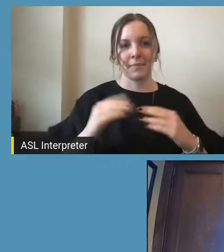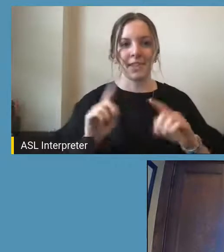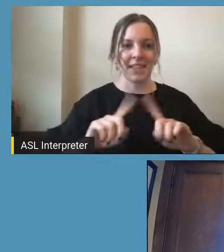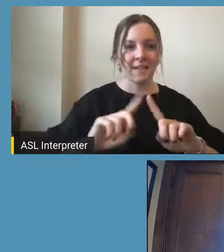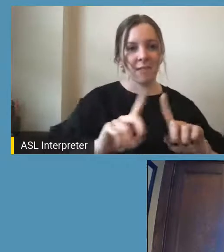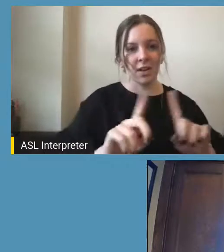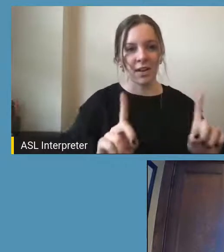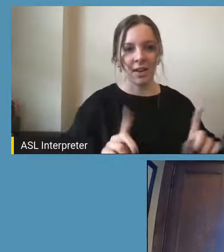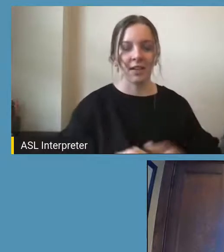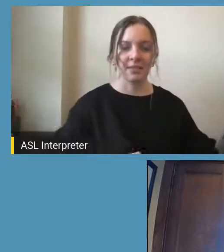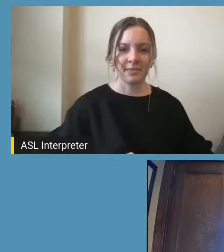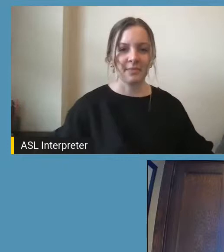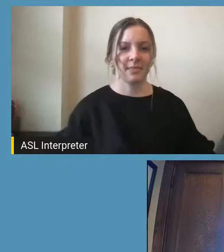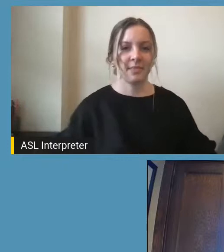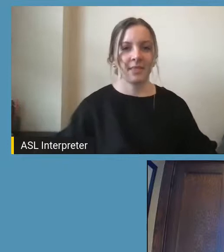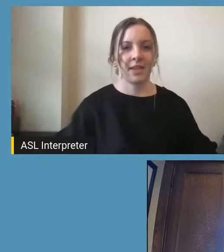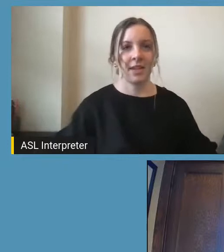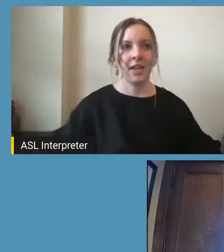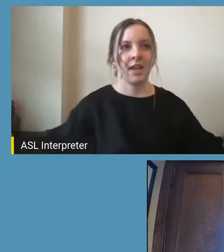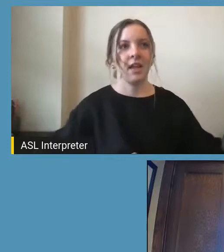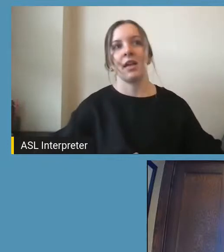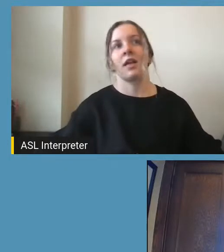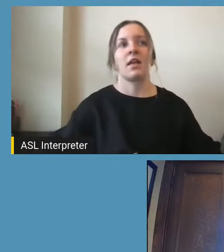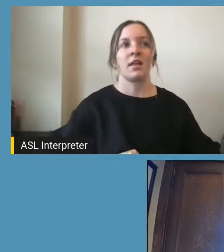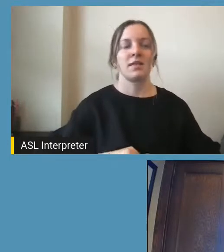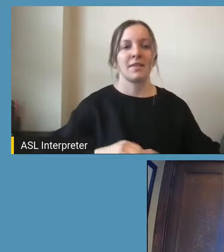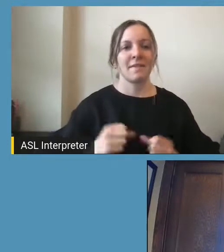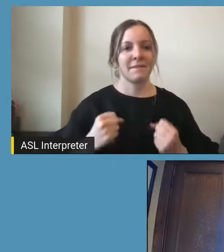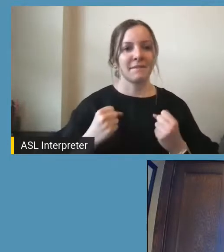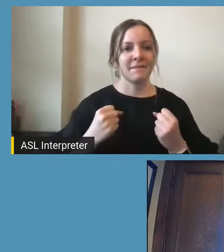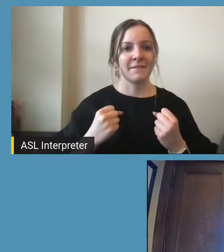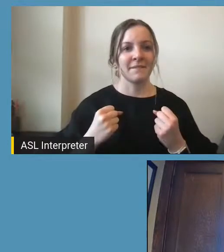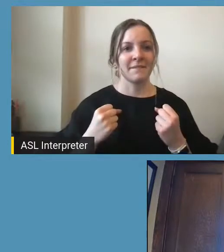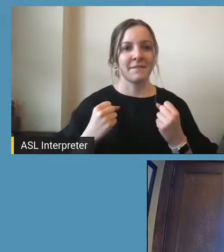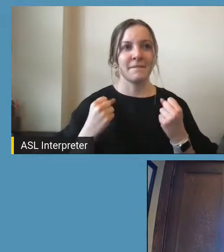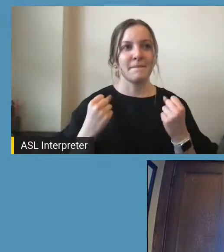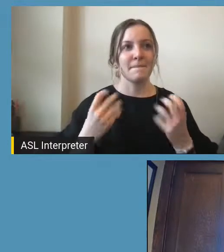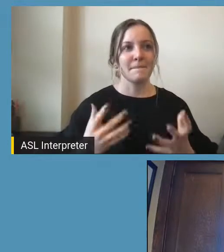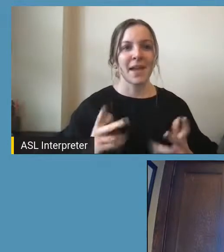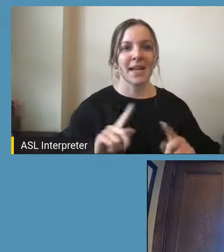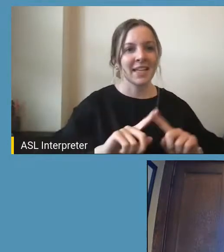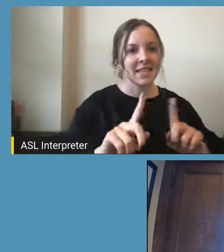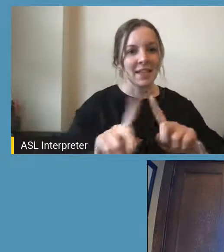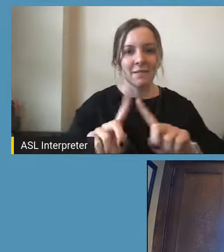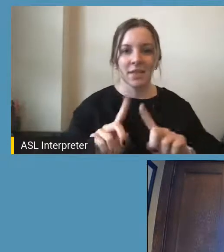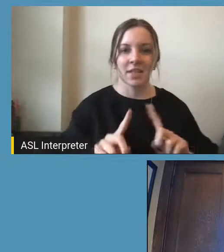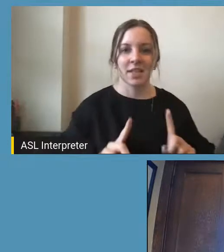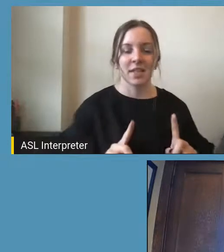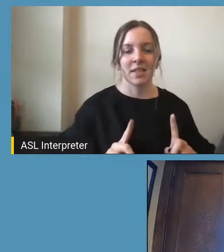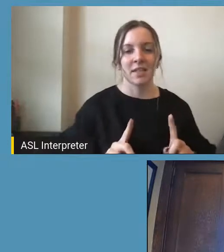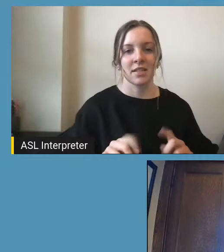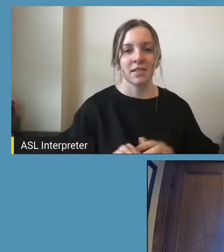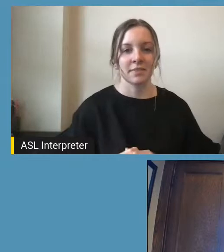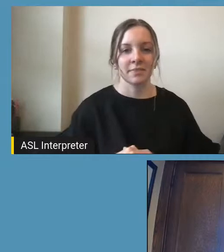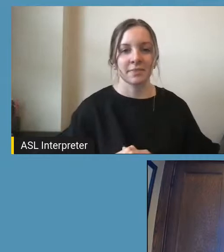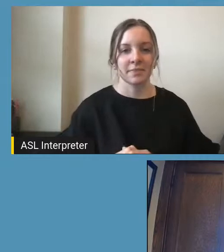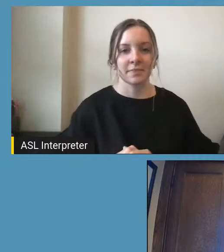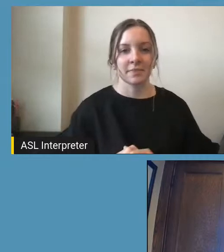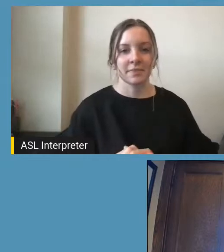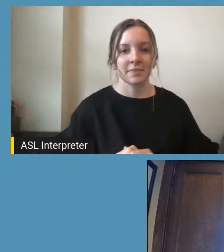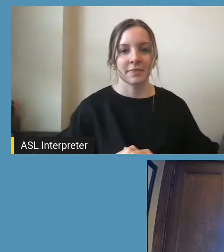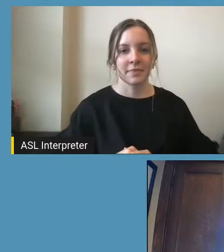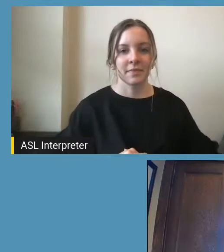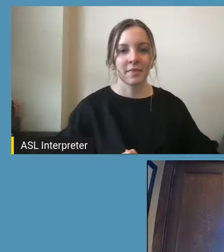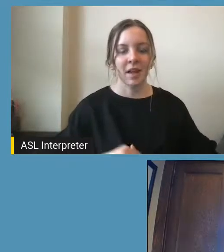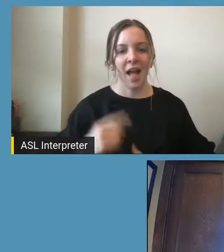That there was so much difference between the Asian and the obvious European and such. And I thought, wow, I thought they were all supposed to be a